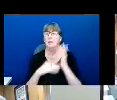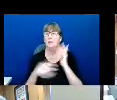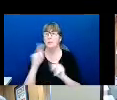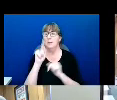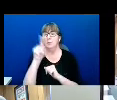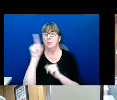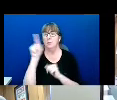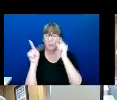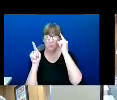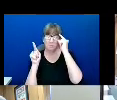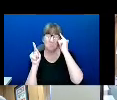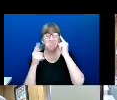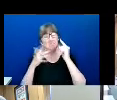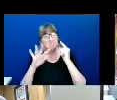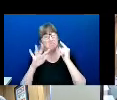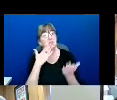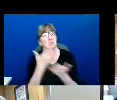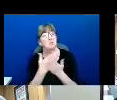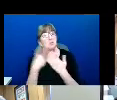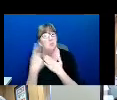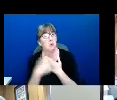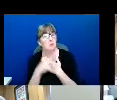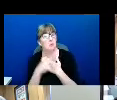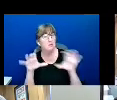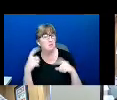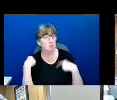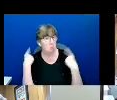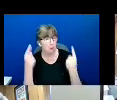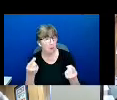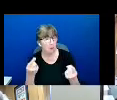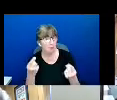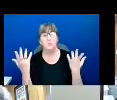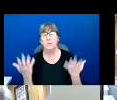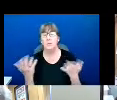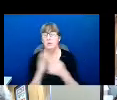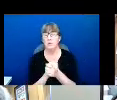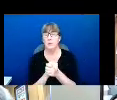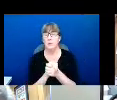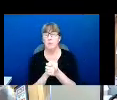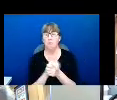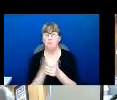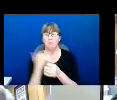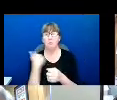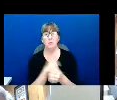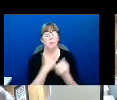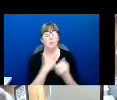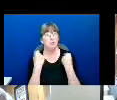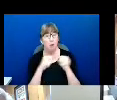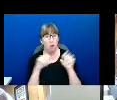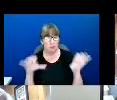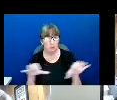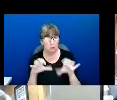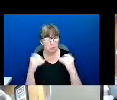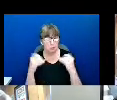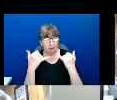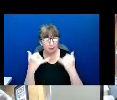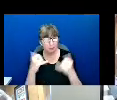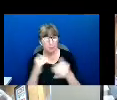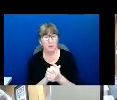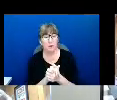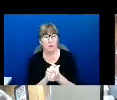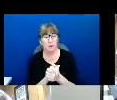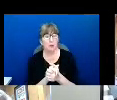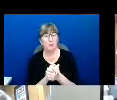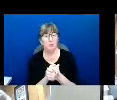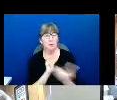pretty good program that they've done for a while. So what we've tried to do is kind of something for everyone. If you're